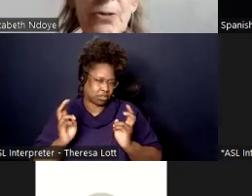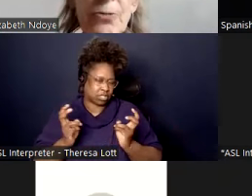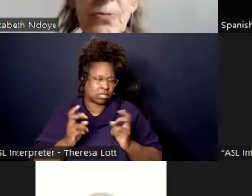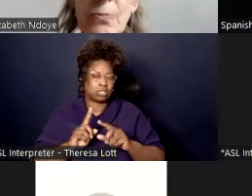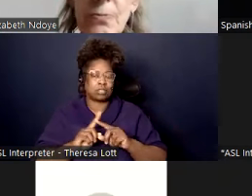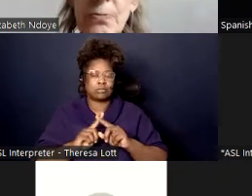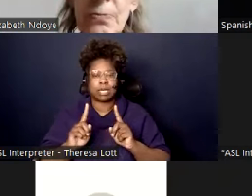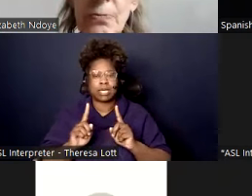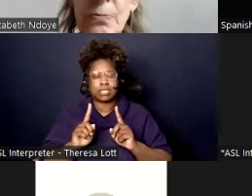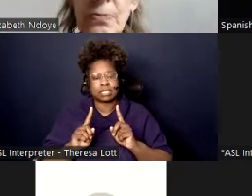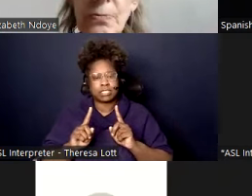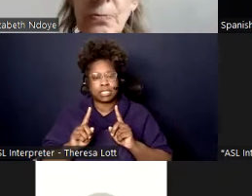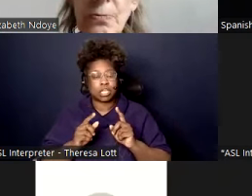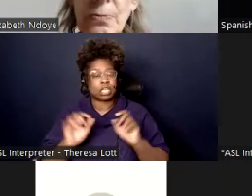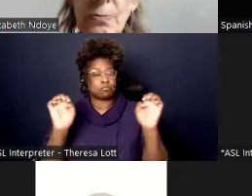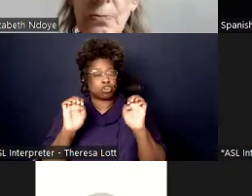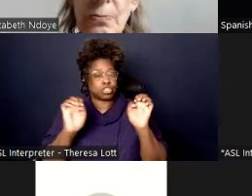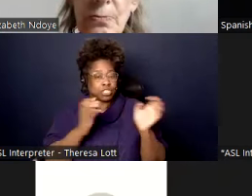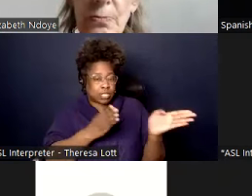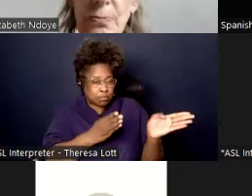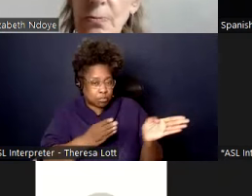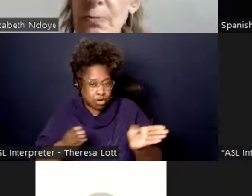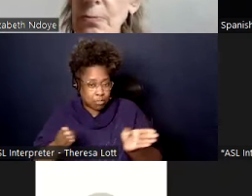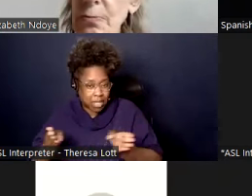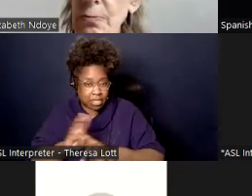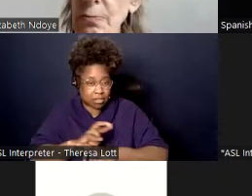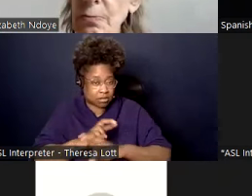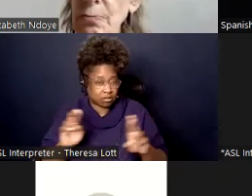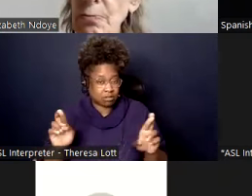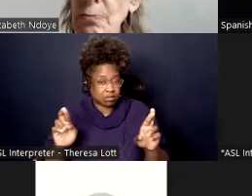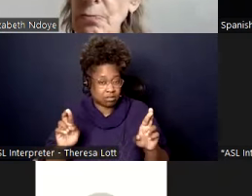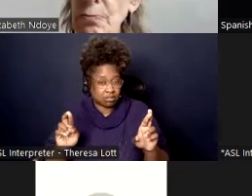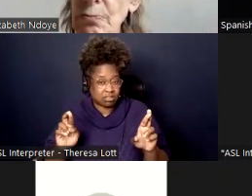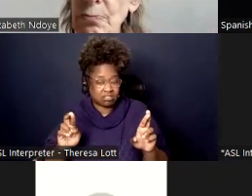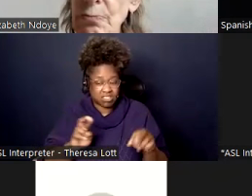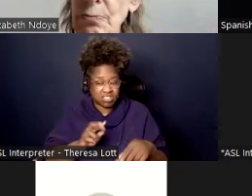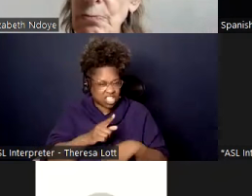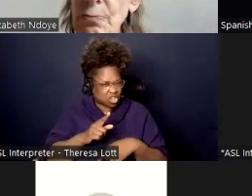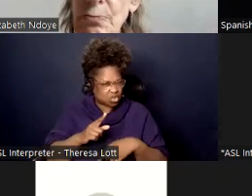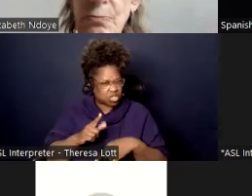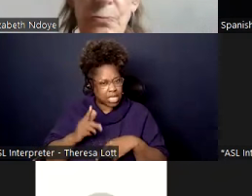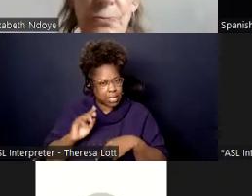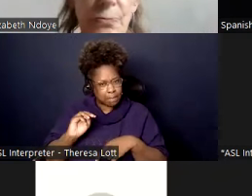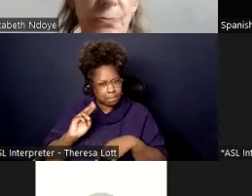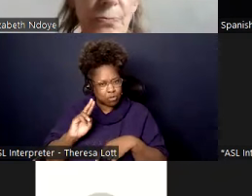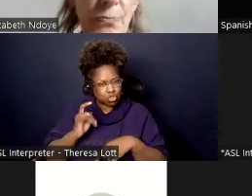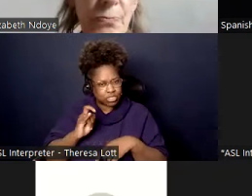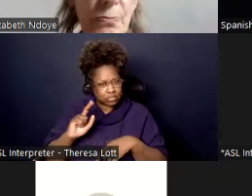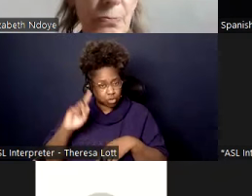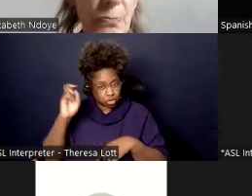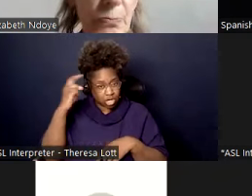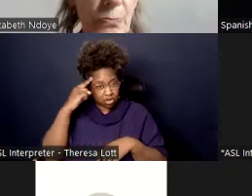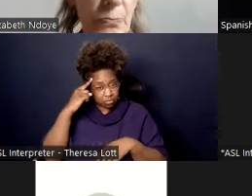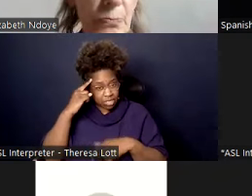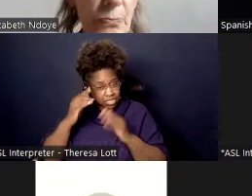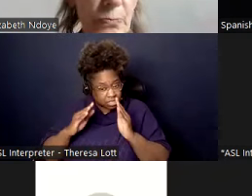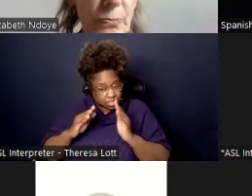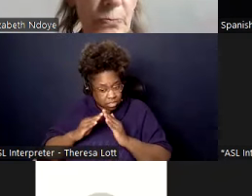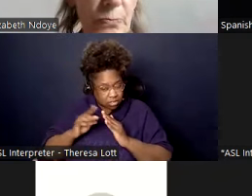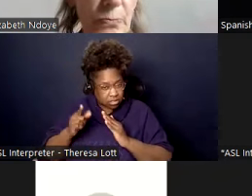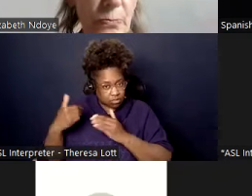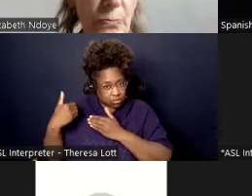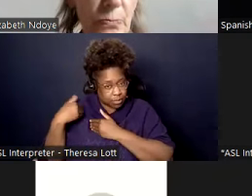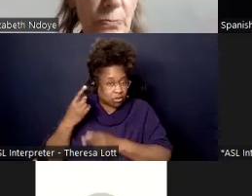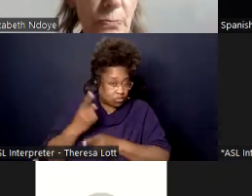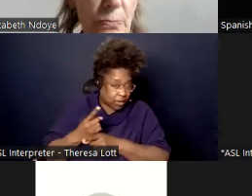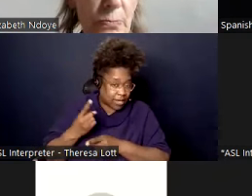that's another function of the municipal governments, right? So having the sort